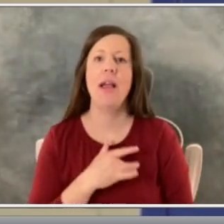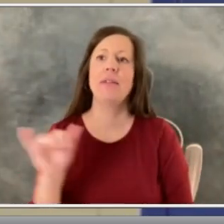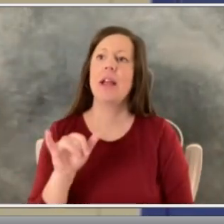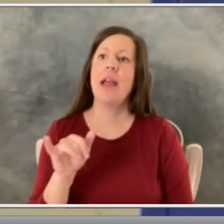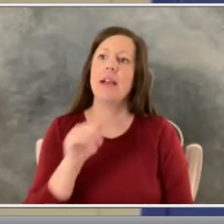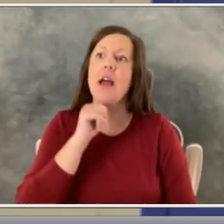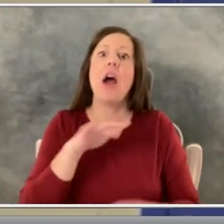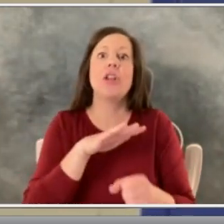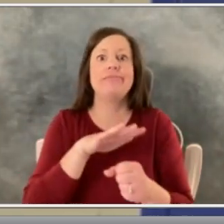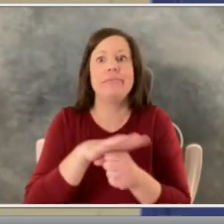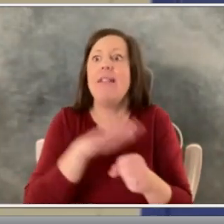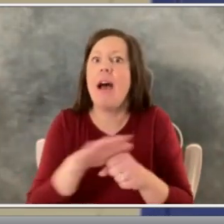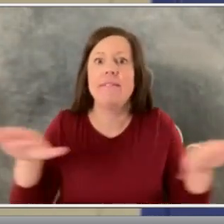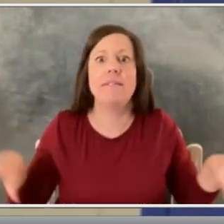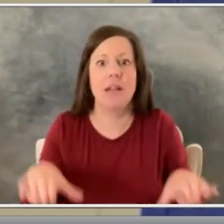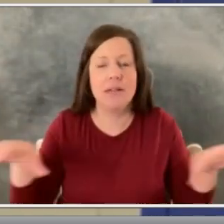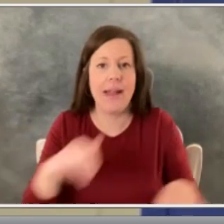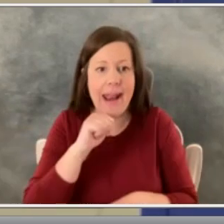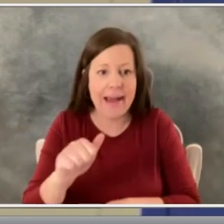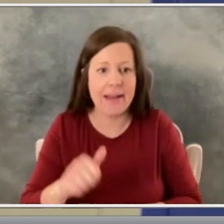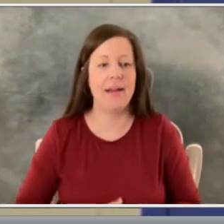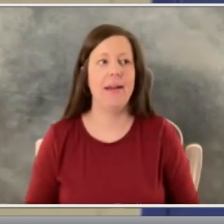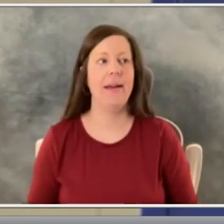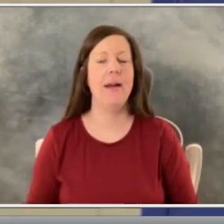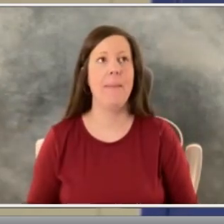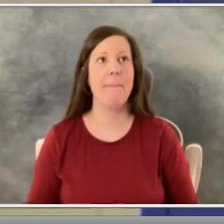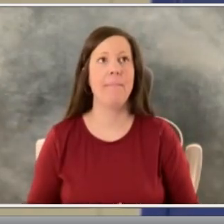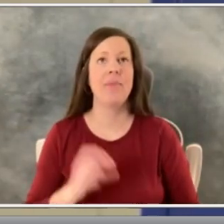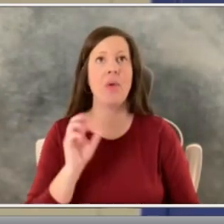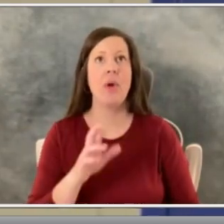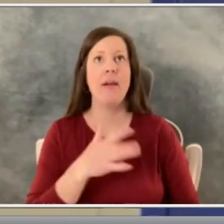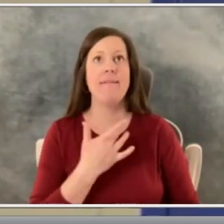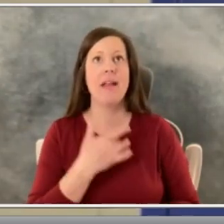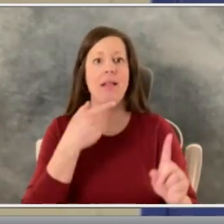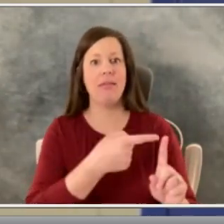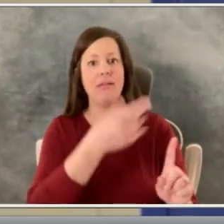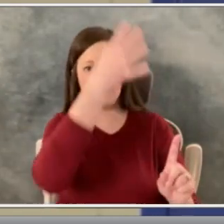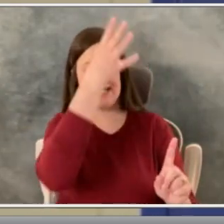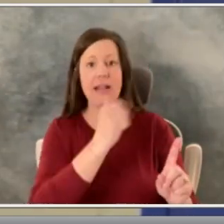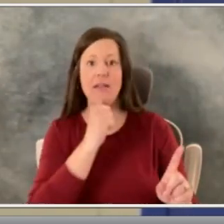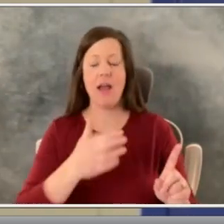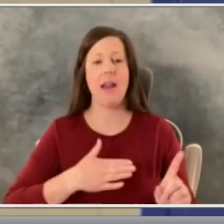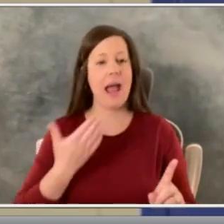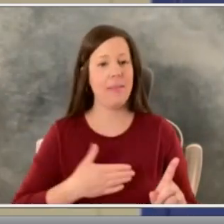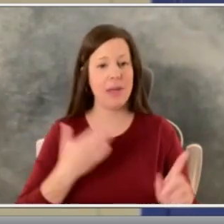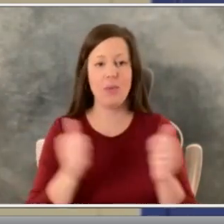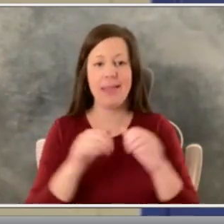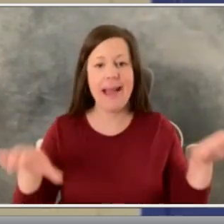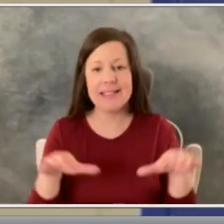enough, or I feel that he's not happy because of the activities